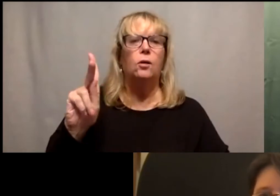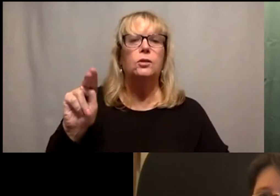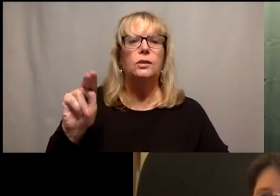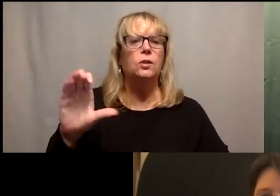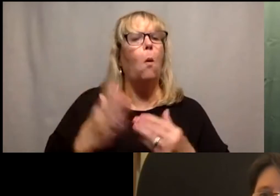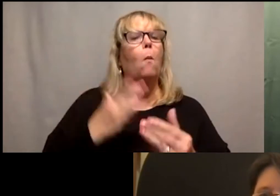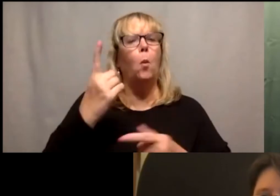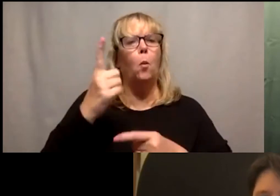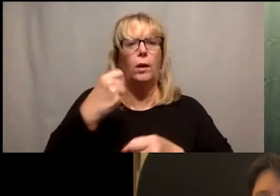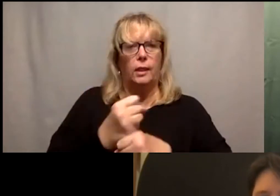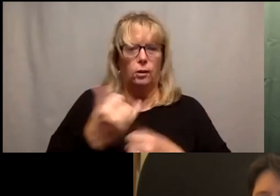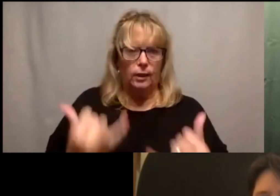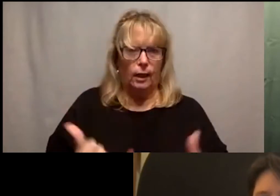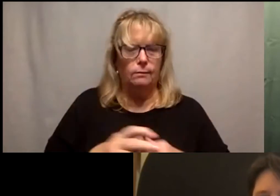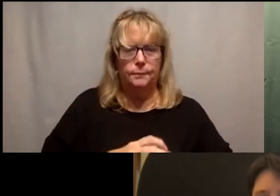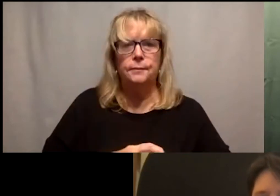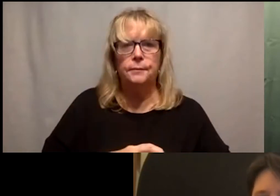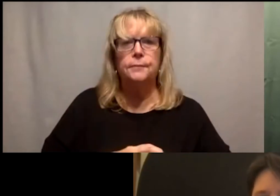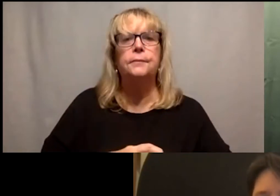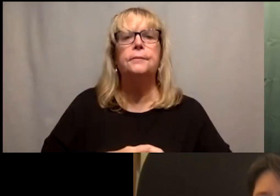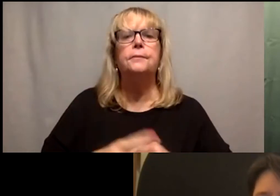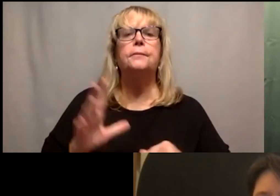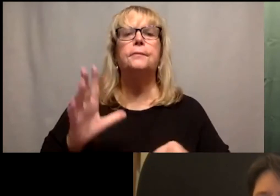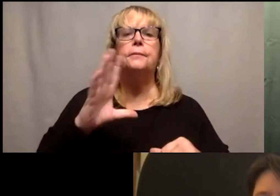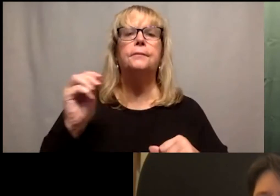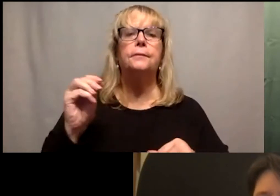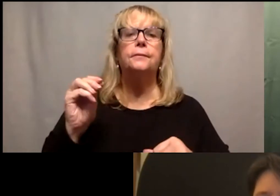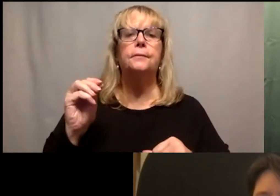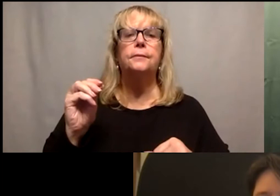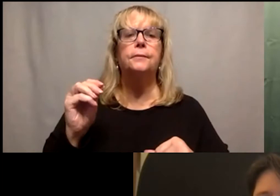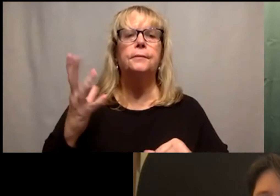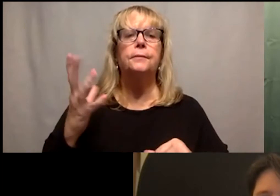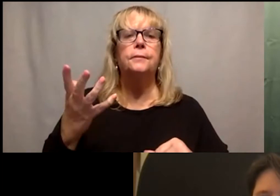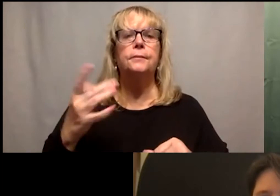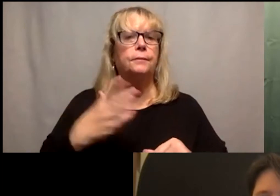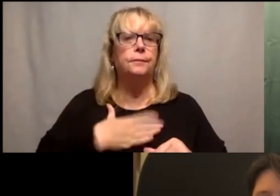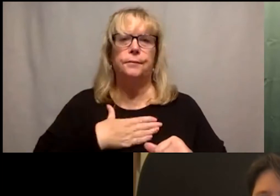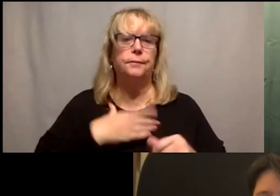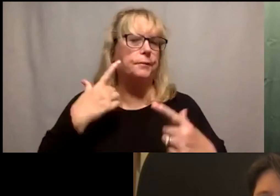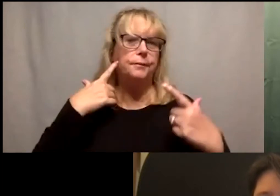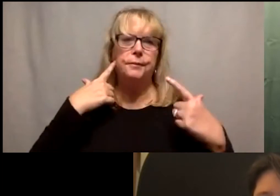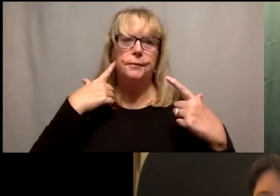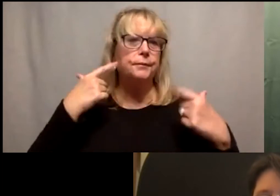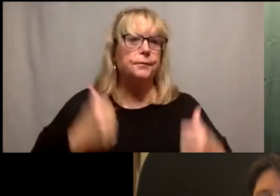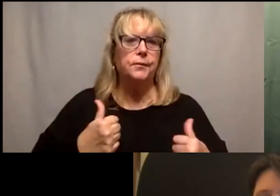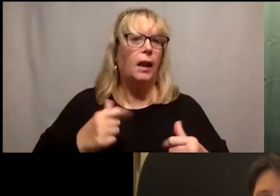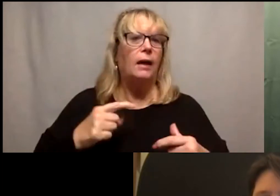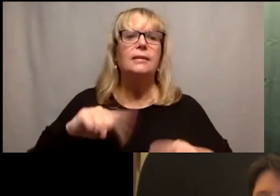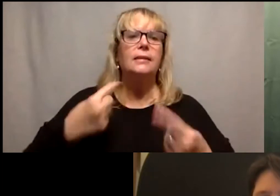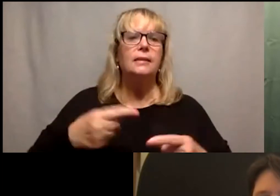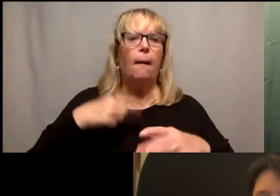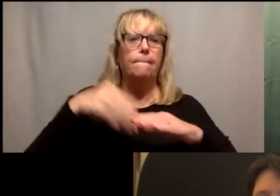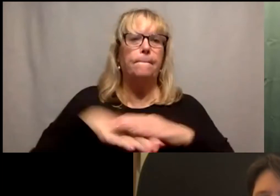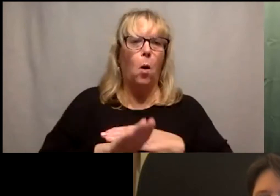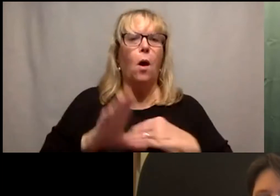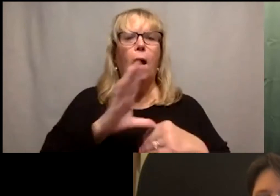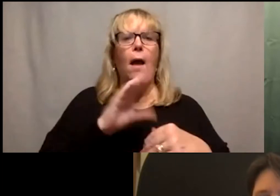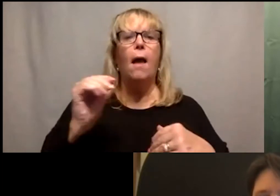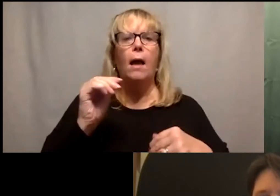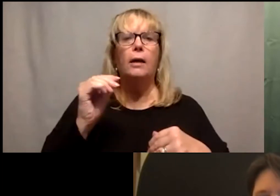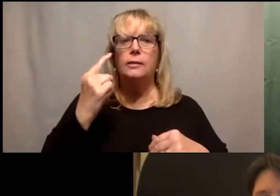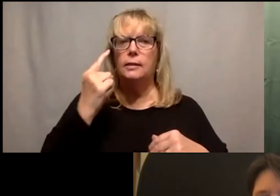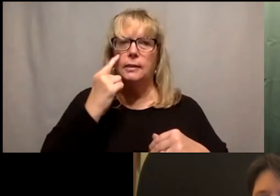now, and I've had hearing loss since birth and vision loss since my teens.